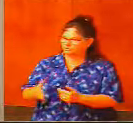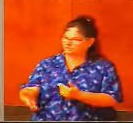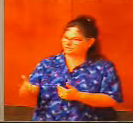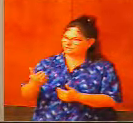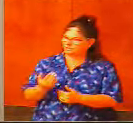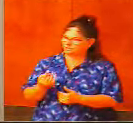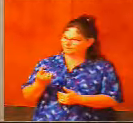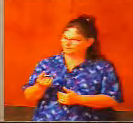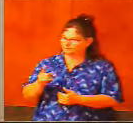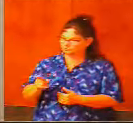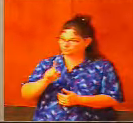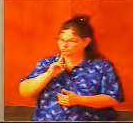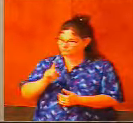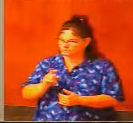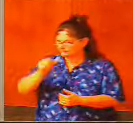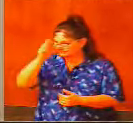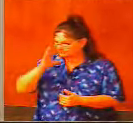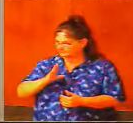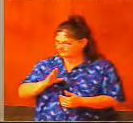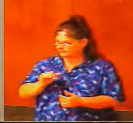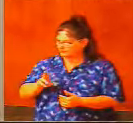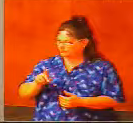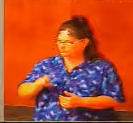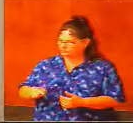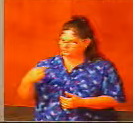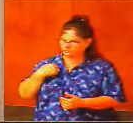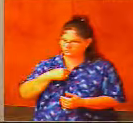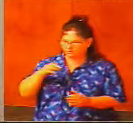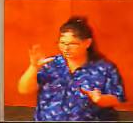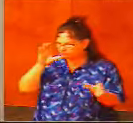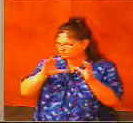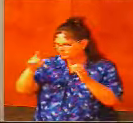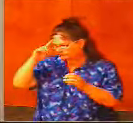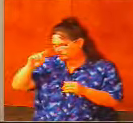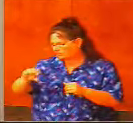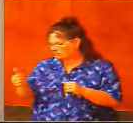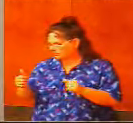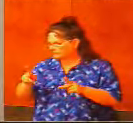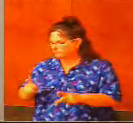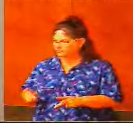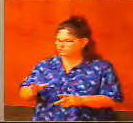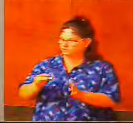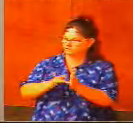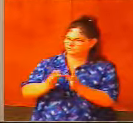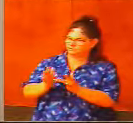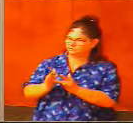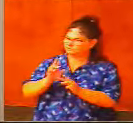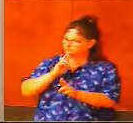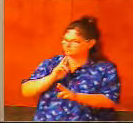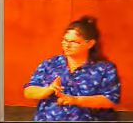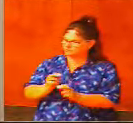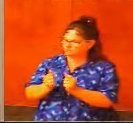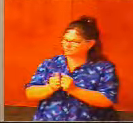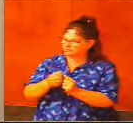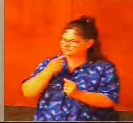Are you really the guy? Or should we be looking for someone else? And Jesus responded by saying, go and